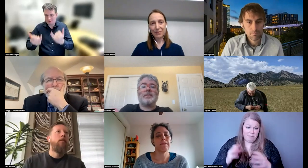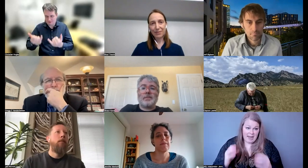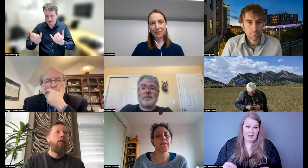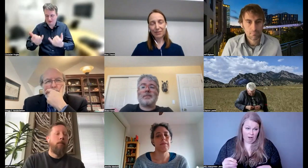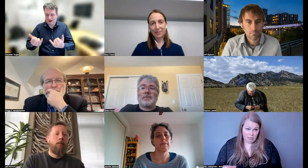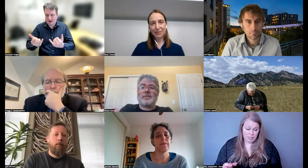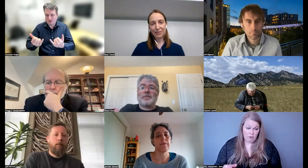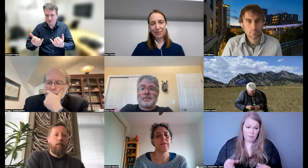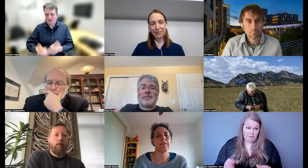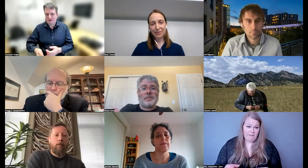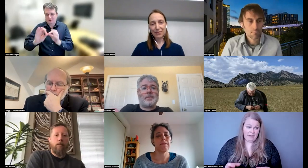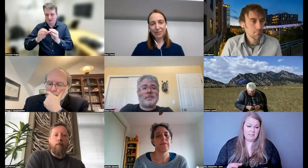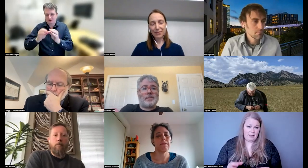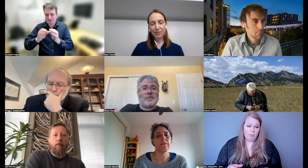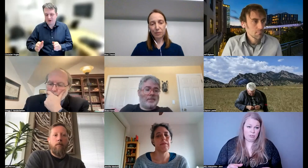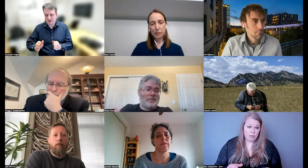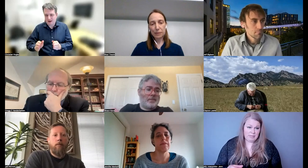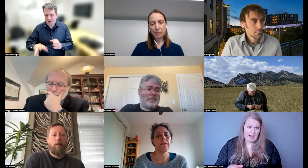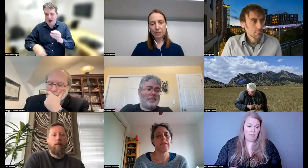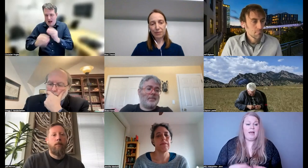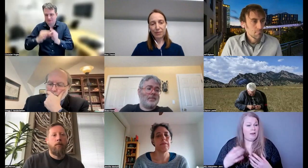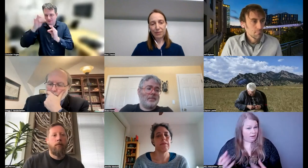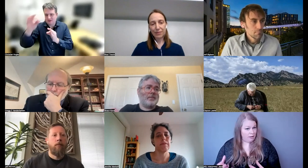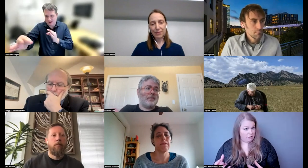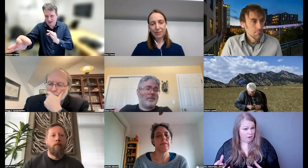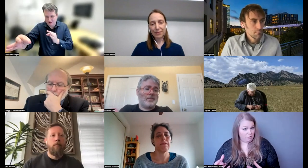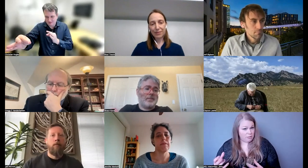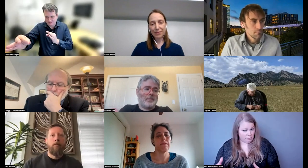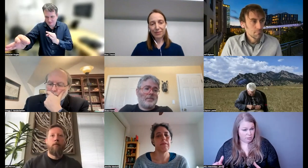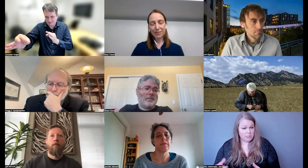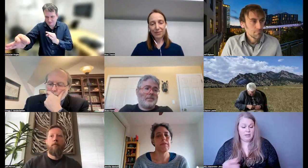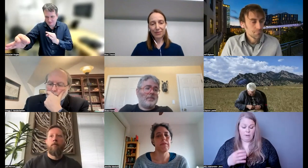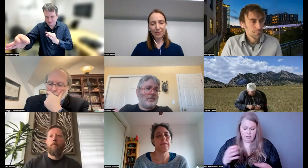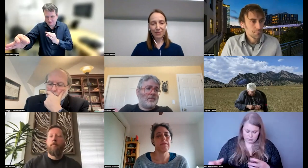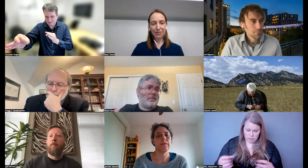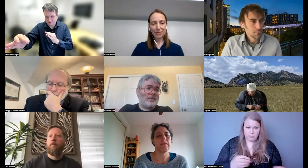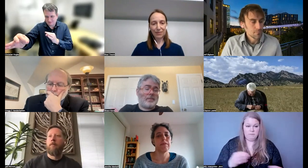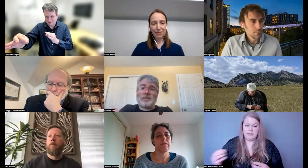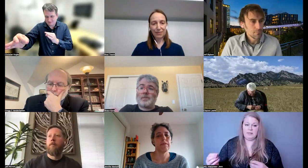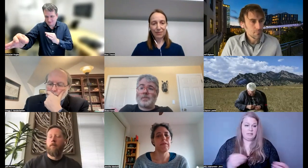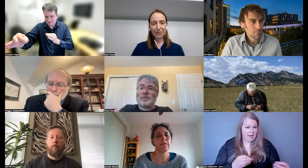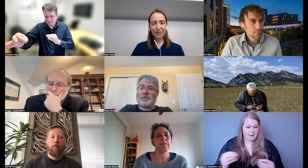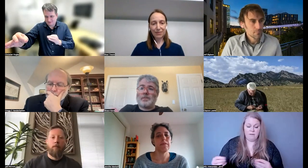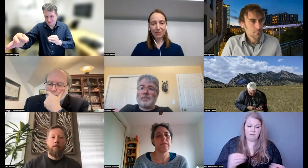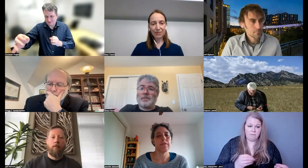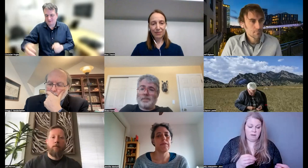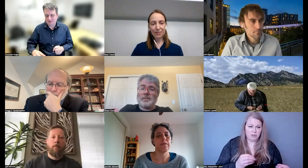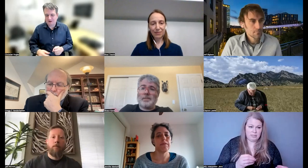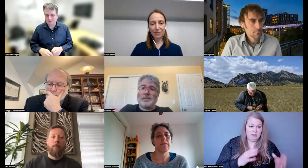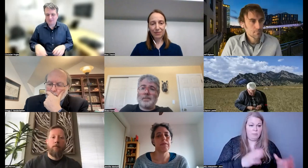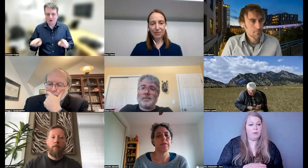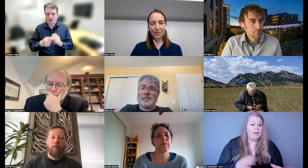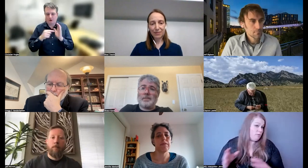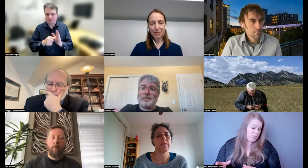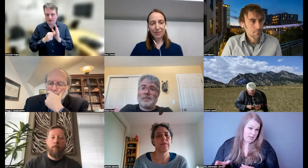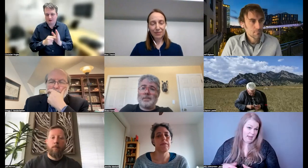And so that also affects language users now, and the interpreters, in terms of like the delay of